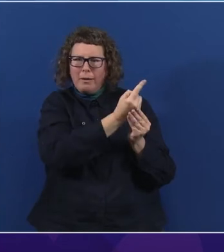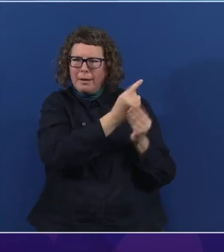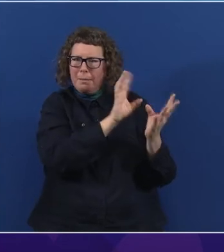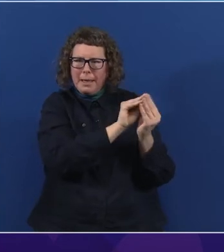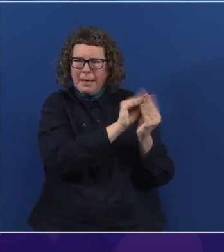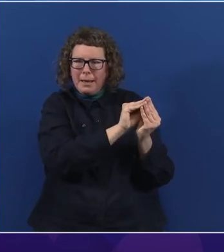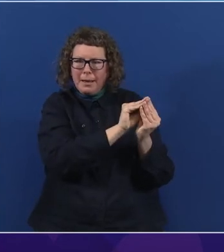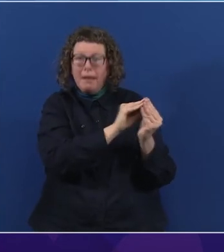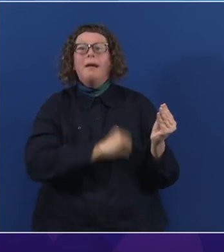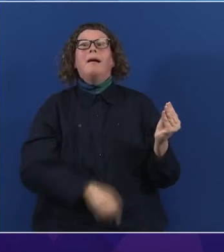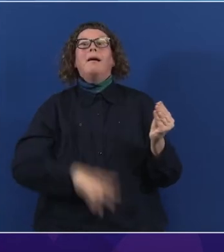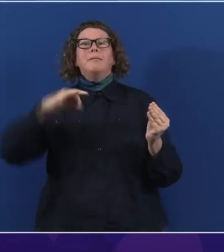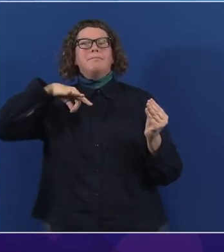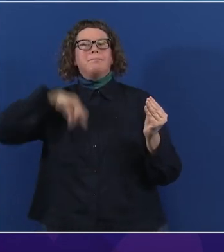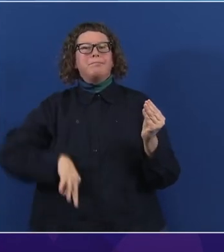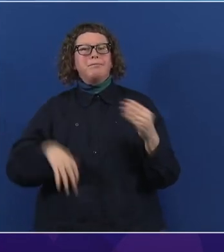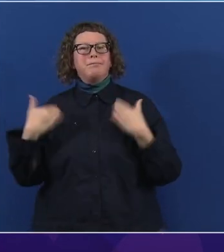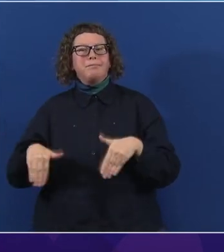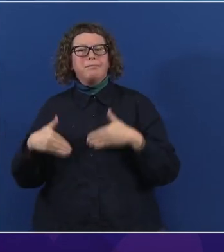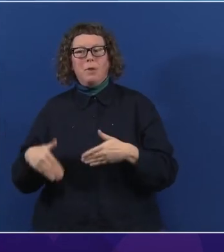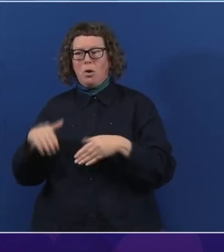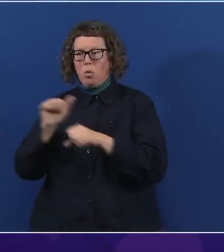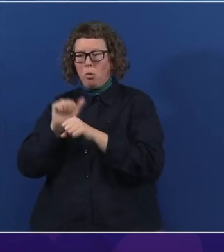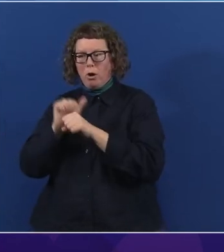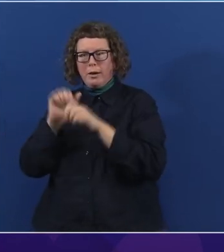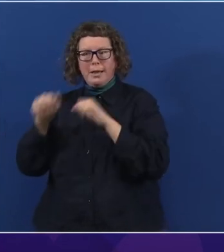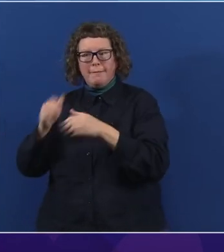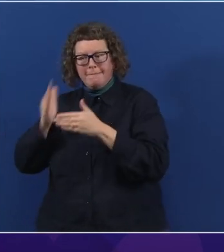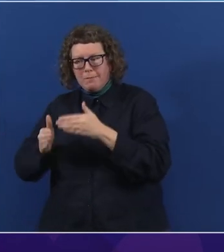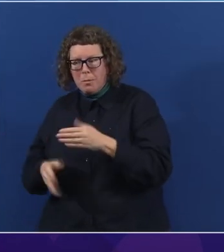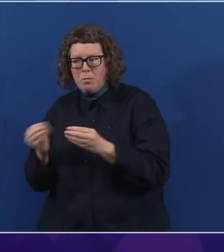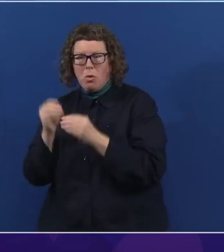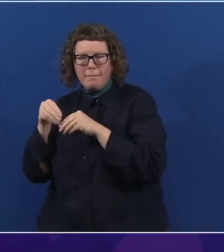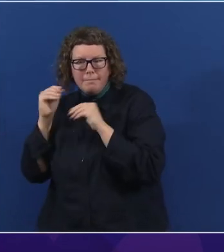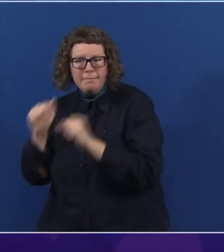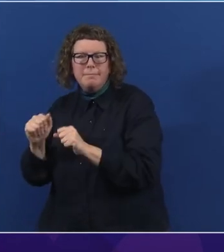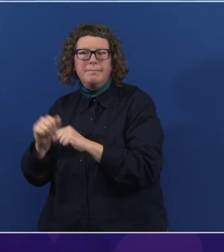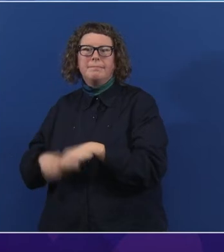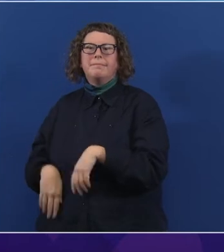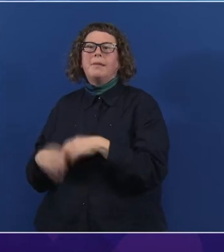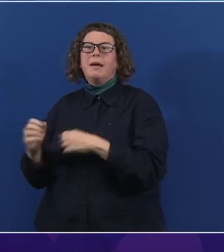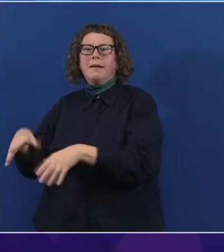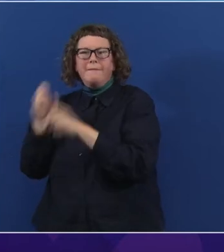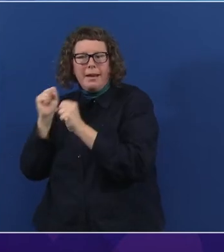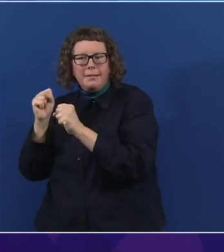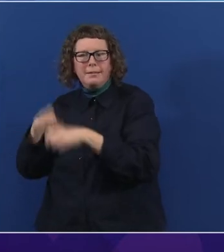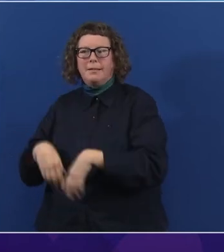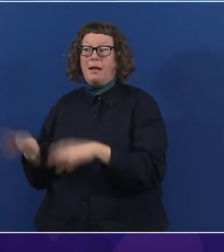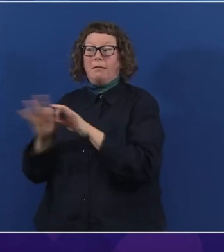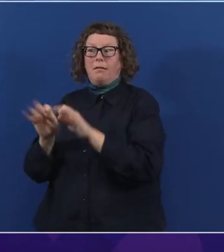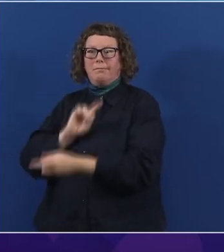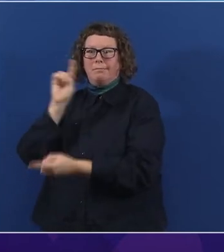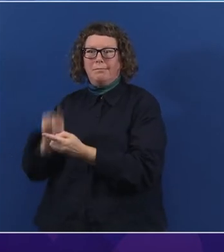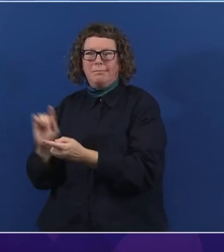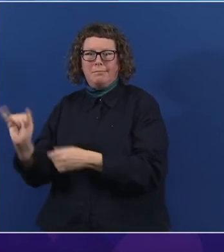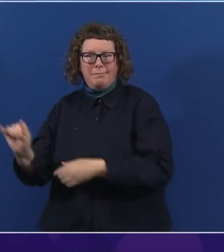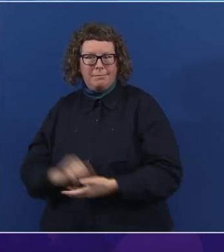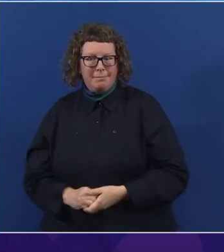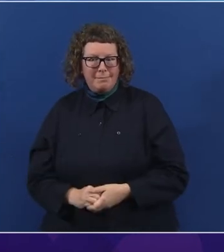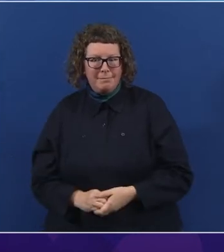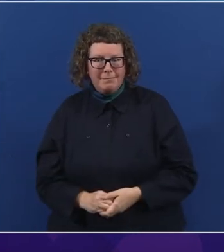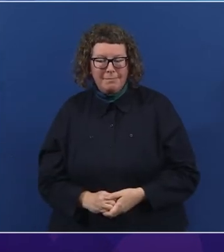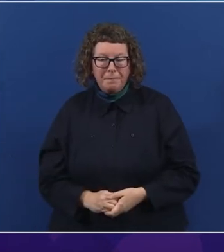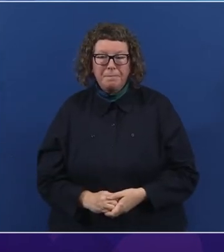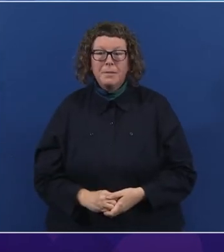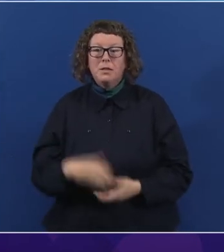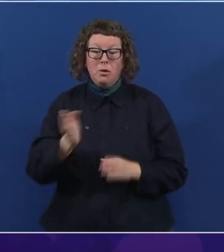tool in the workplace to get work done more effectively, more quickly, and much more cost-effectively. And